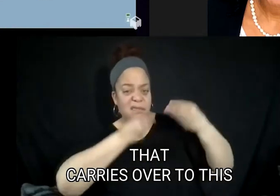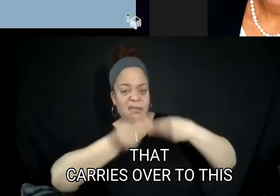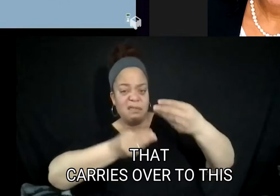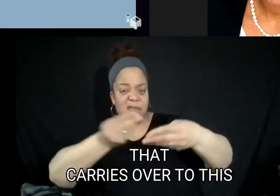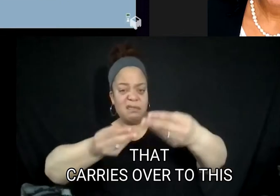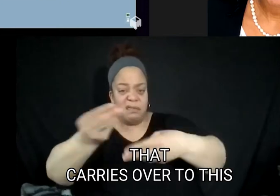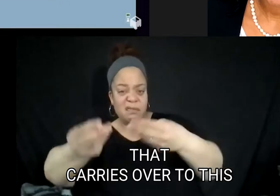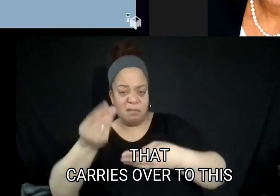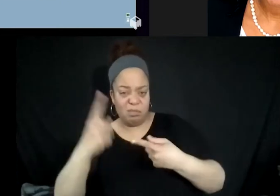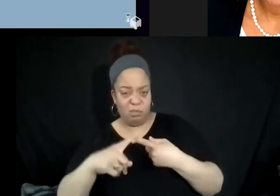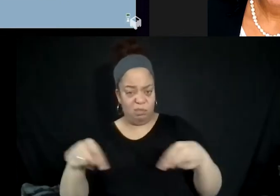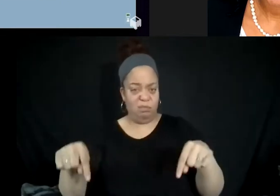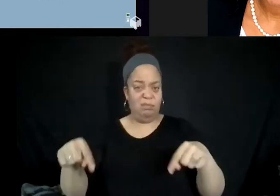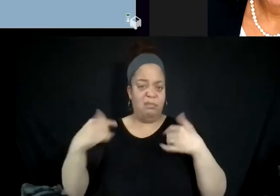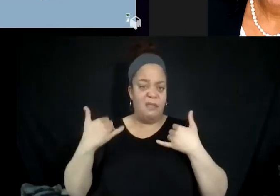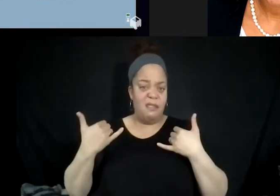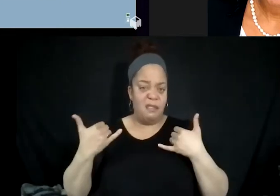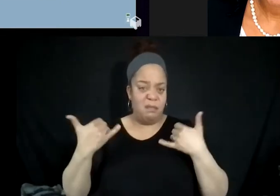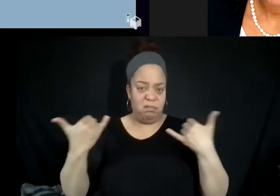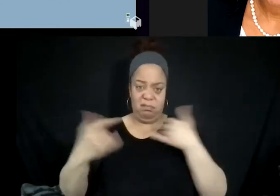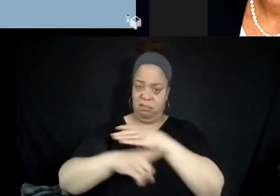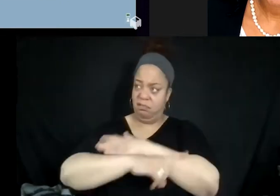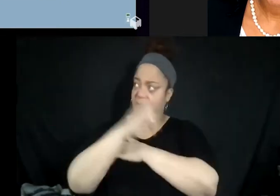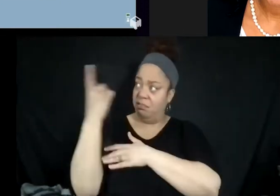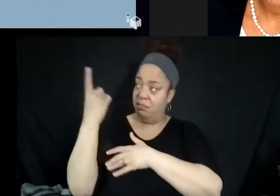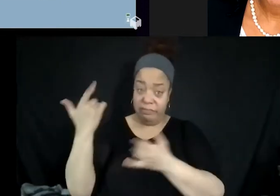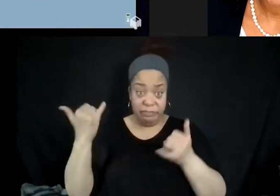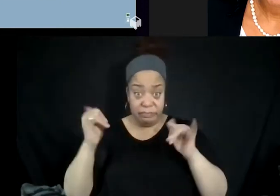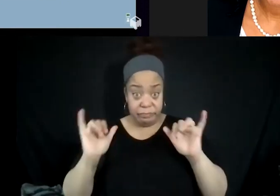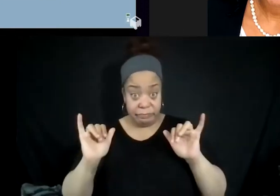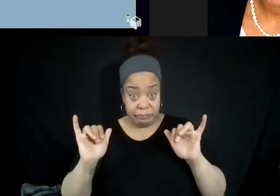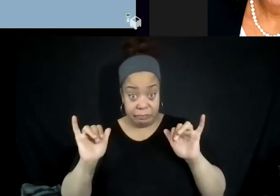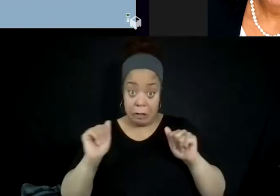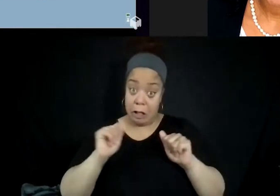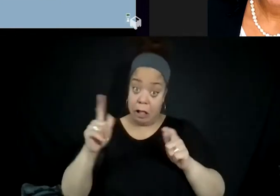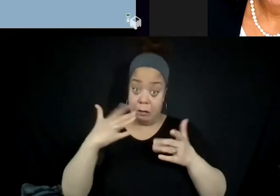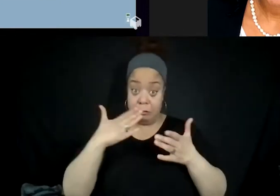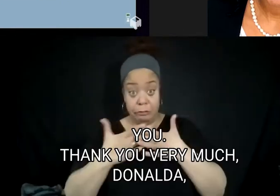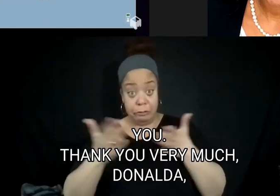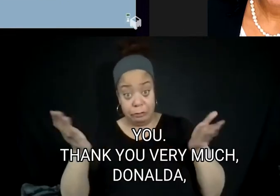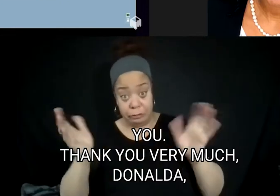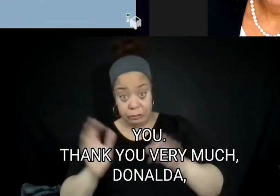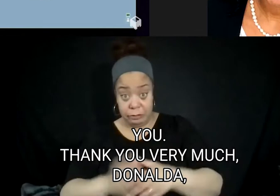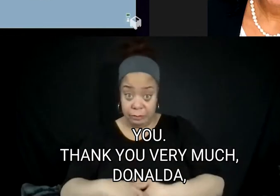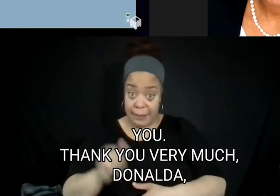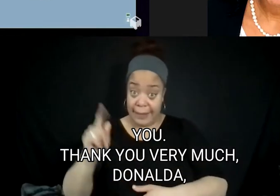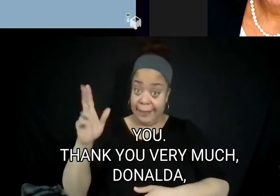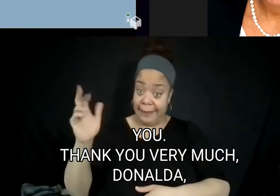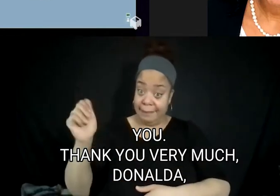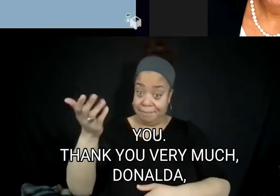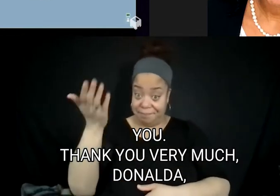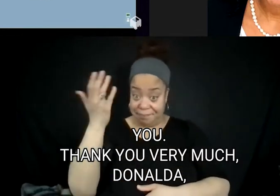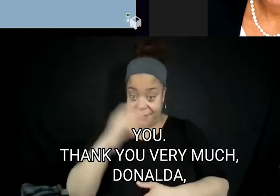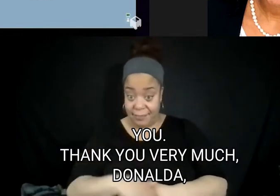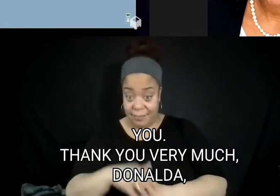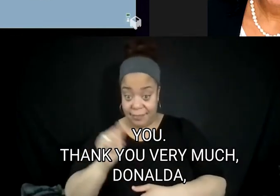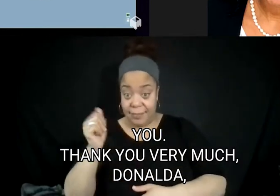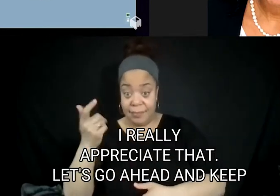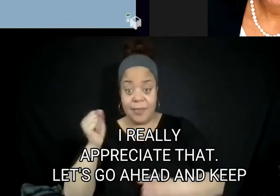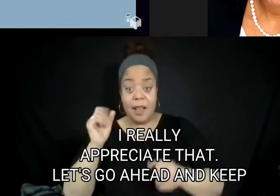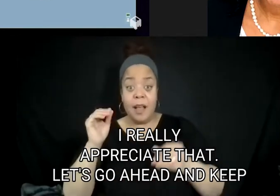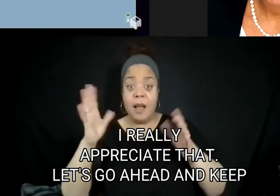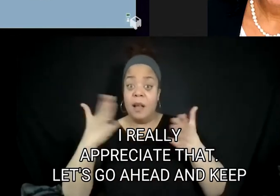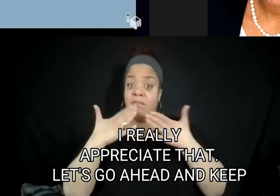really appreciate that. All right, so let's go ahead and keep moving. So I've got, I think, one